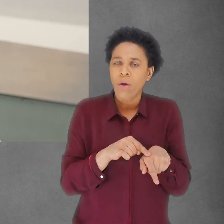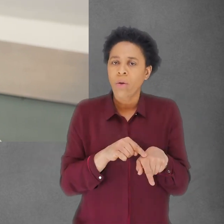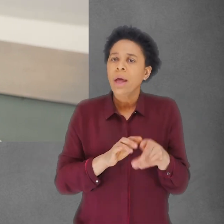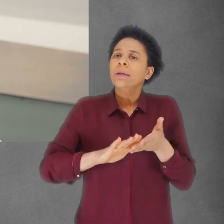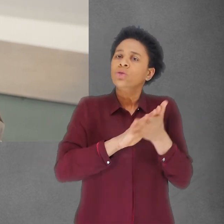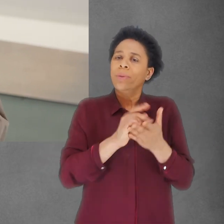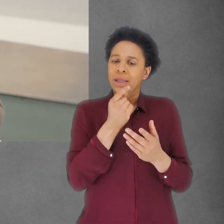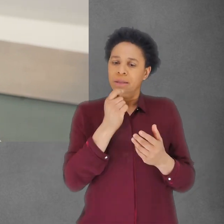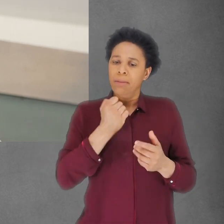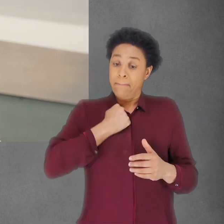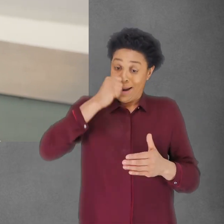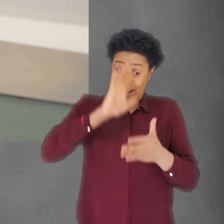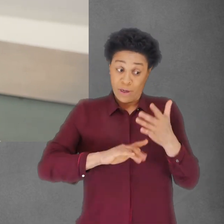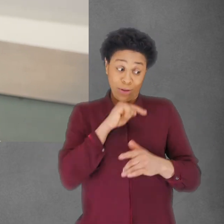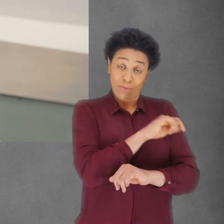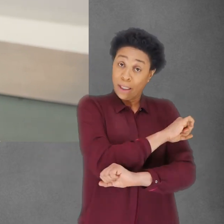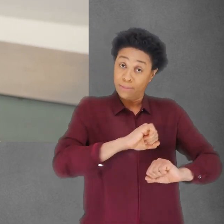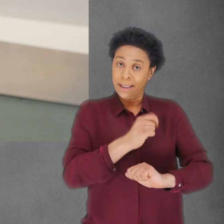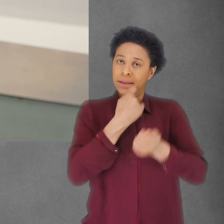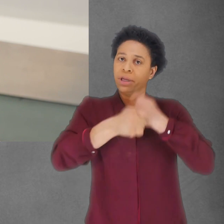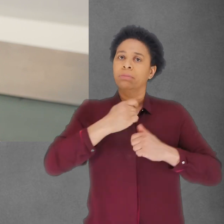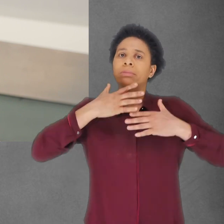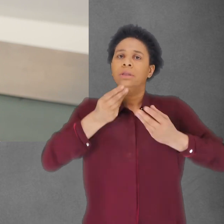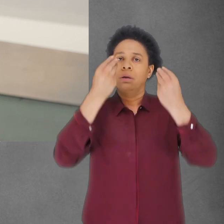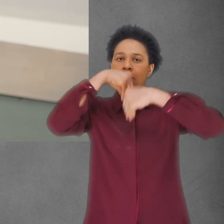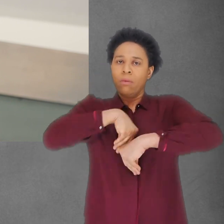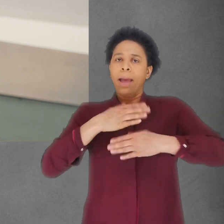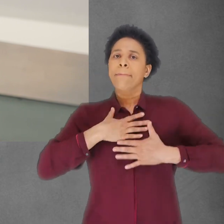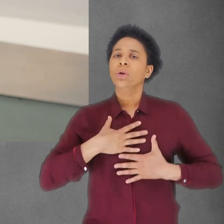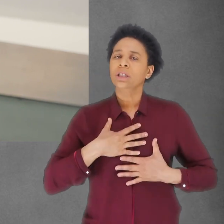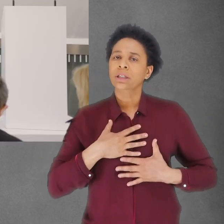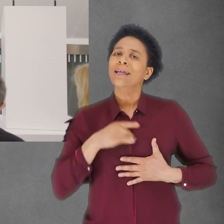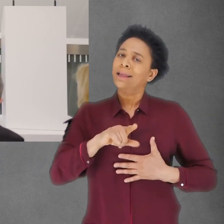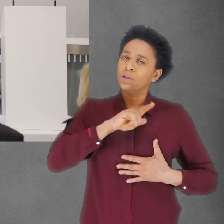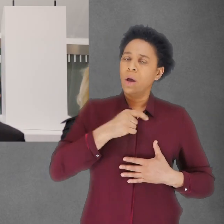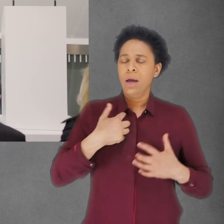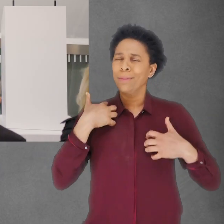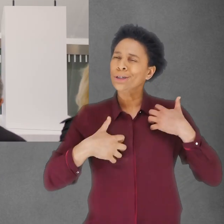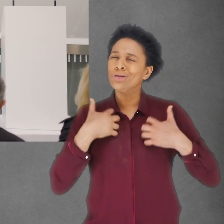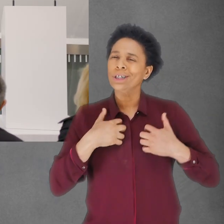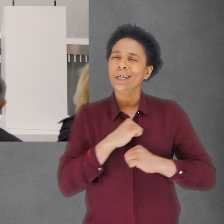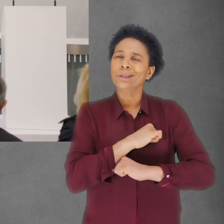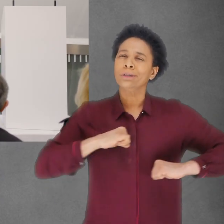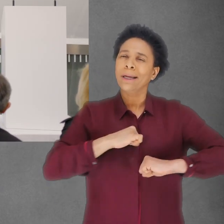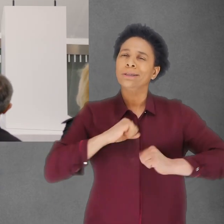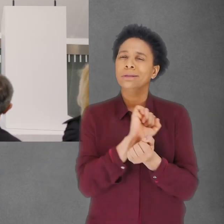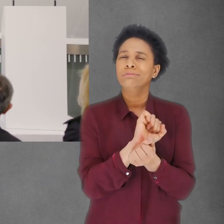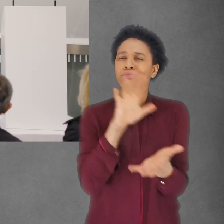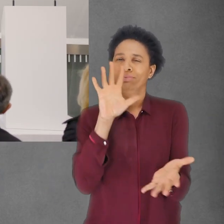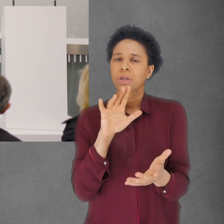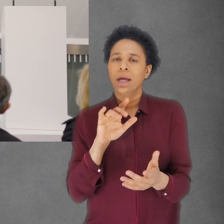all those kinds of things around spatial liberation, right? All of those things are kind of connected, if that makes